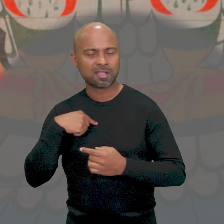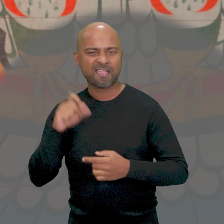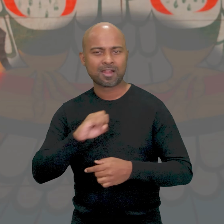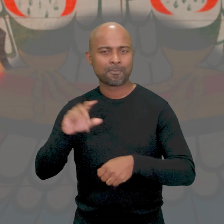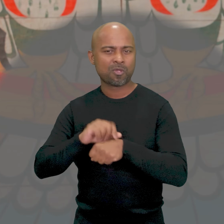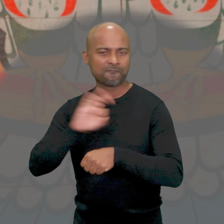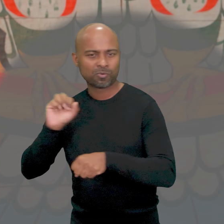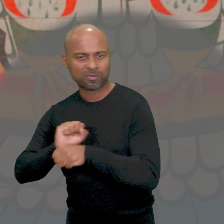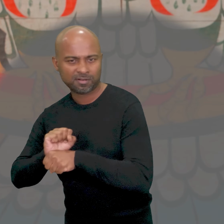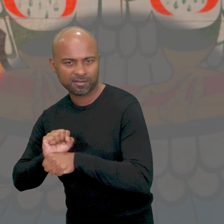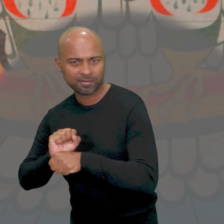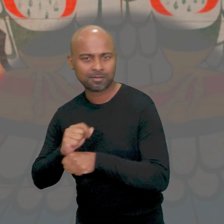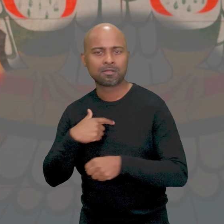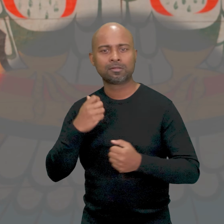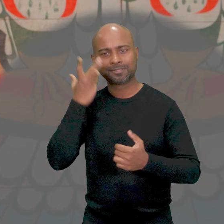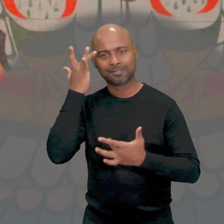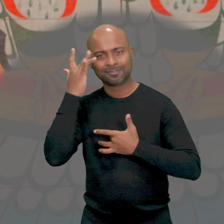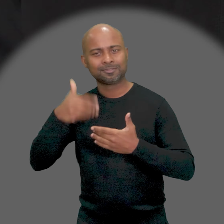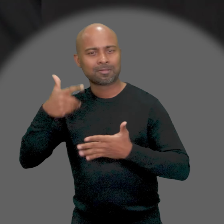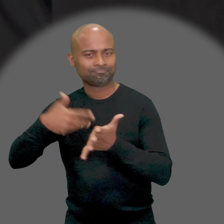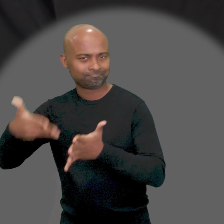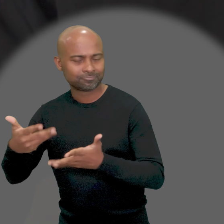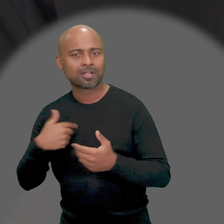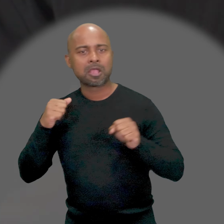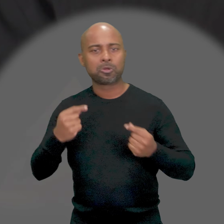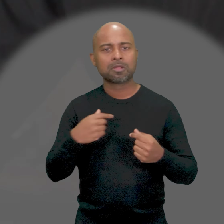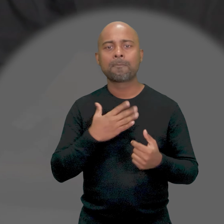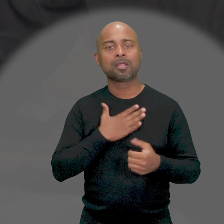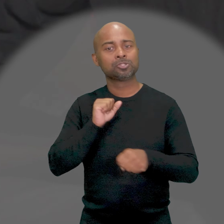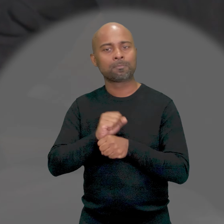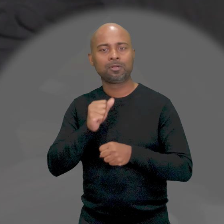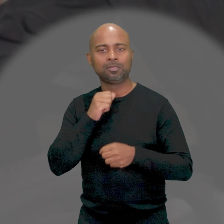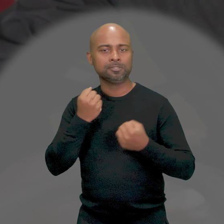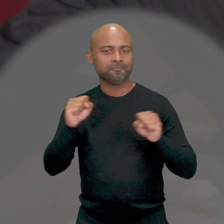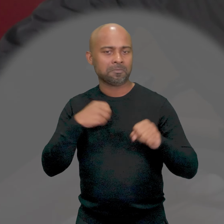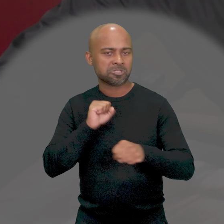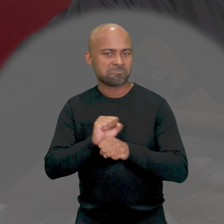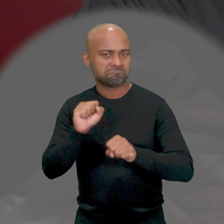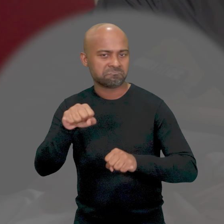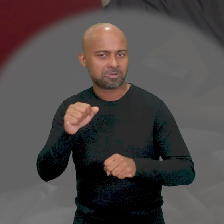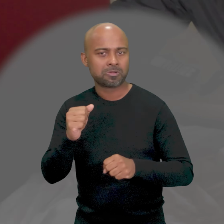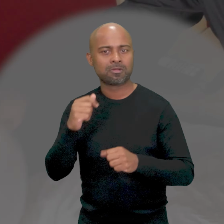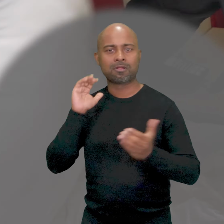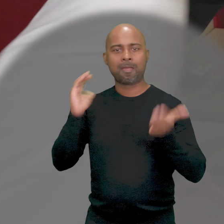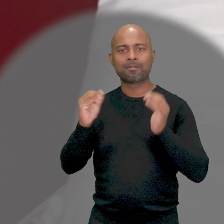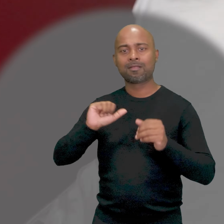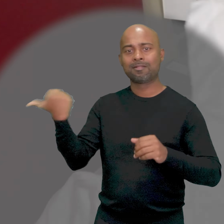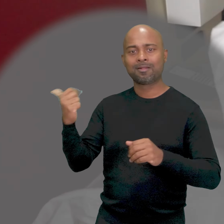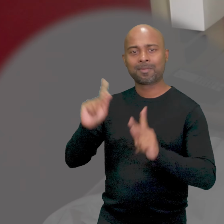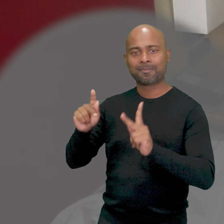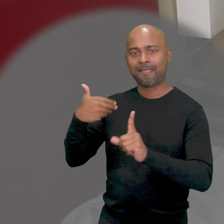I have to take time off sometimes just because I just get sick out of nowhere. I can do that here and know my job's gonna be secure, whereas I know